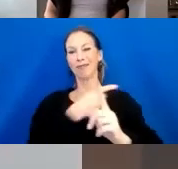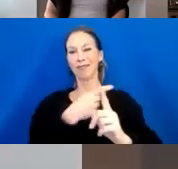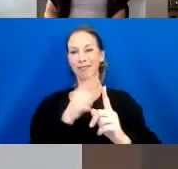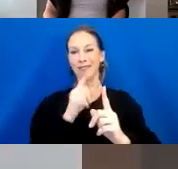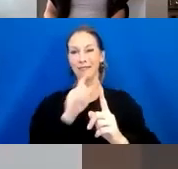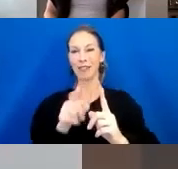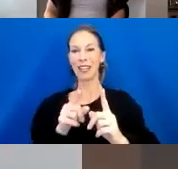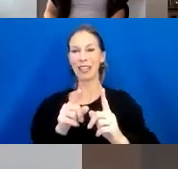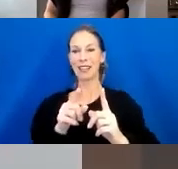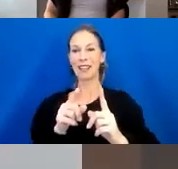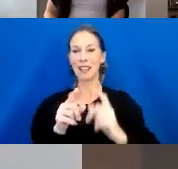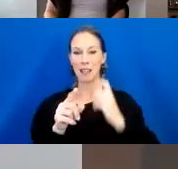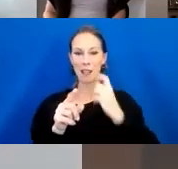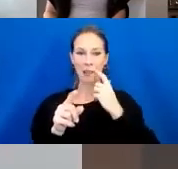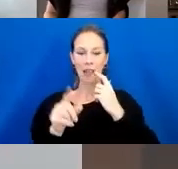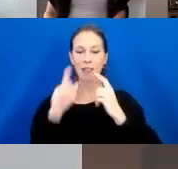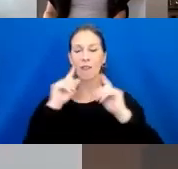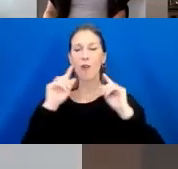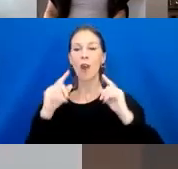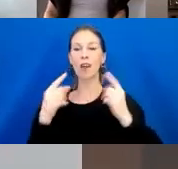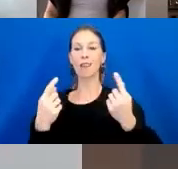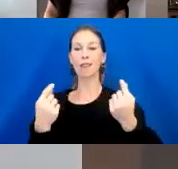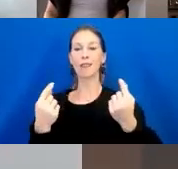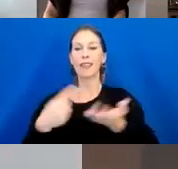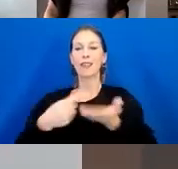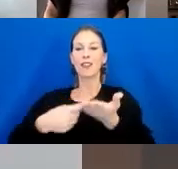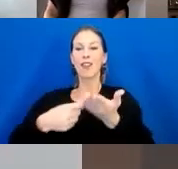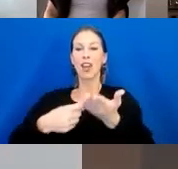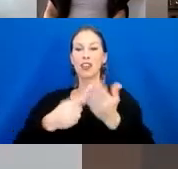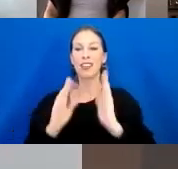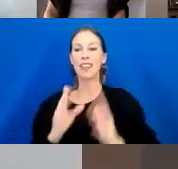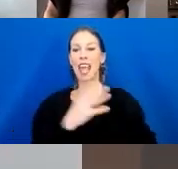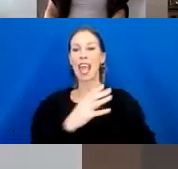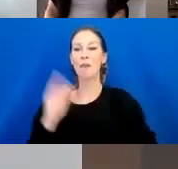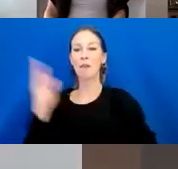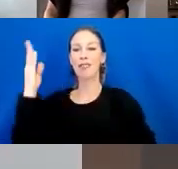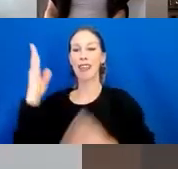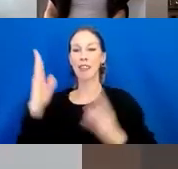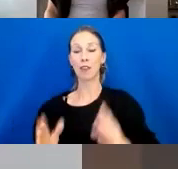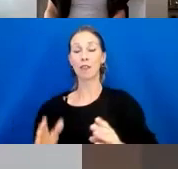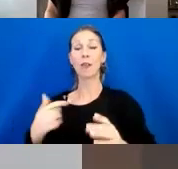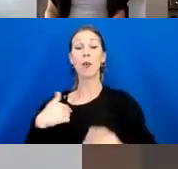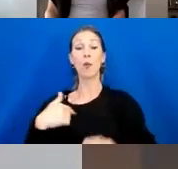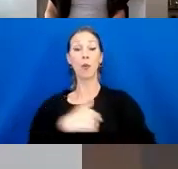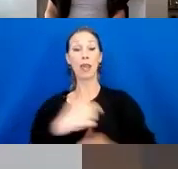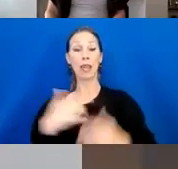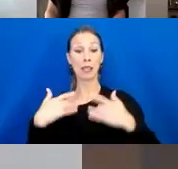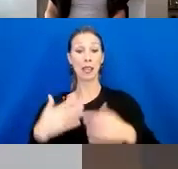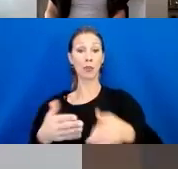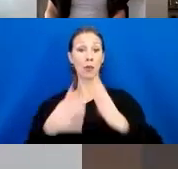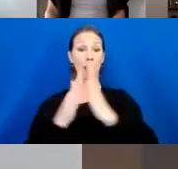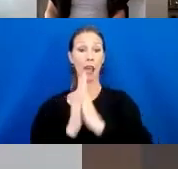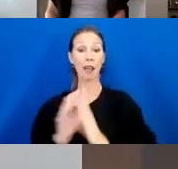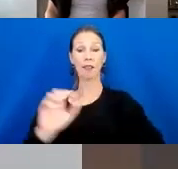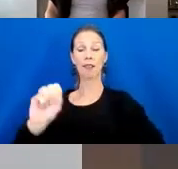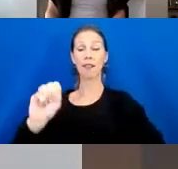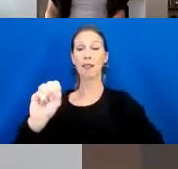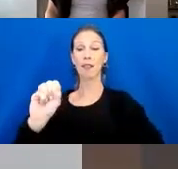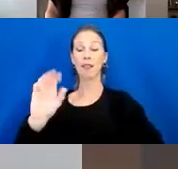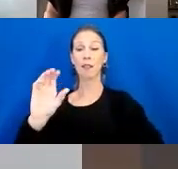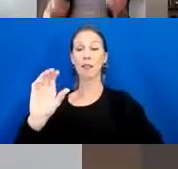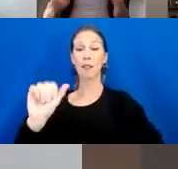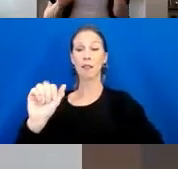chairs, discussants and presenters, but we ask Garrett and work with them in not just the traditional that